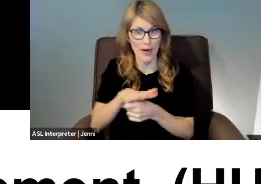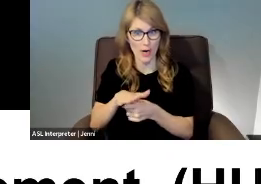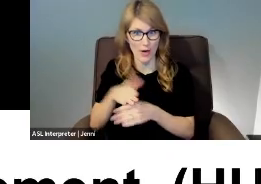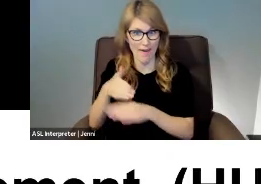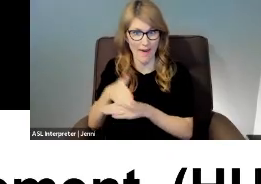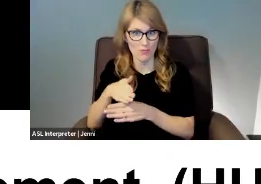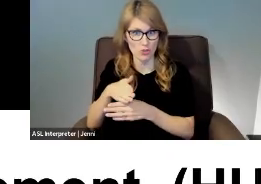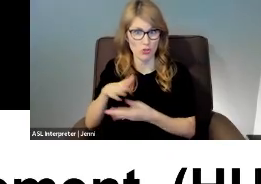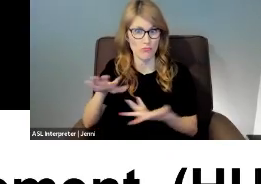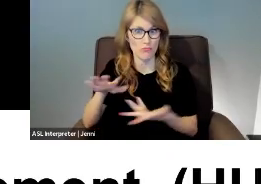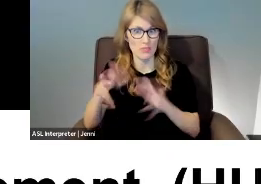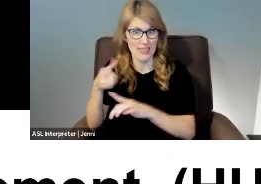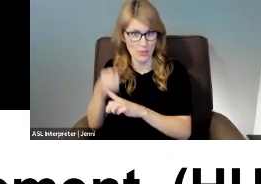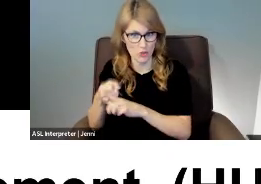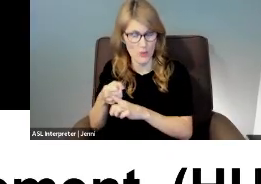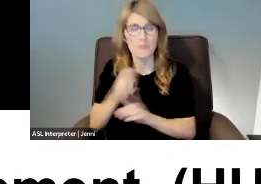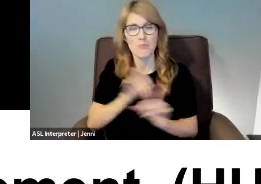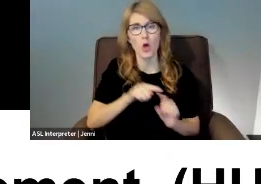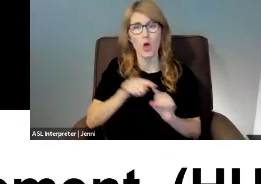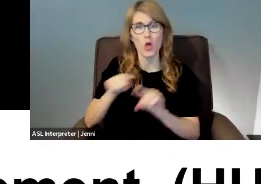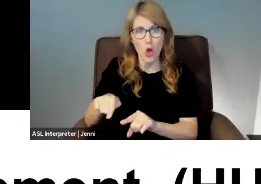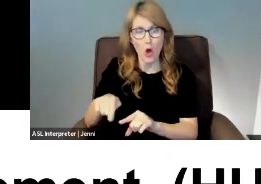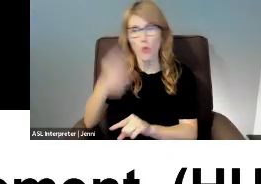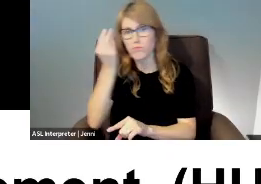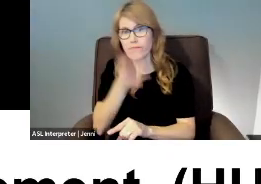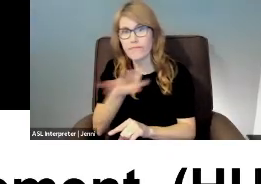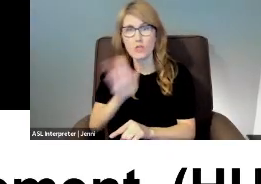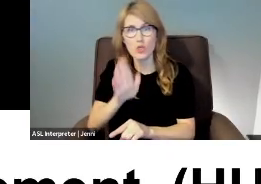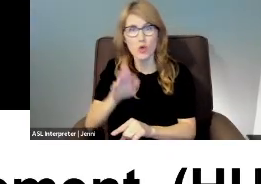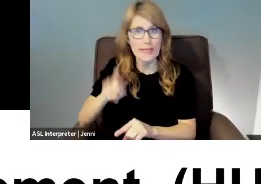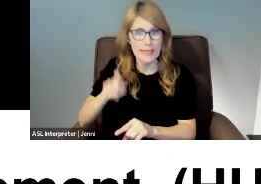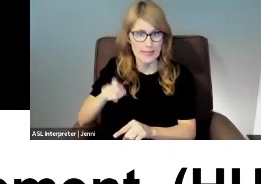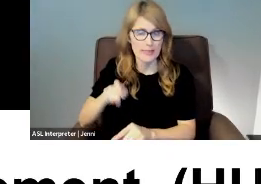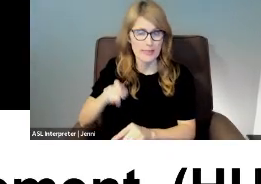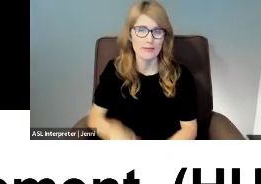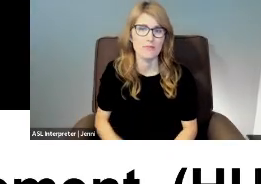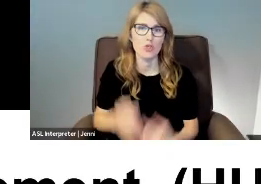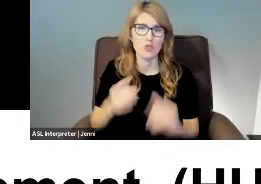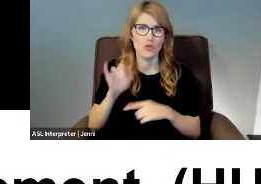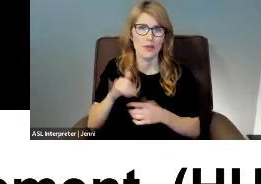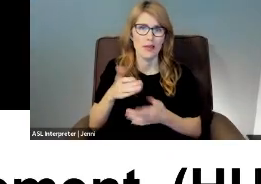needs heard and known during the proposed plan.